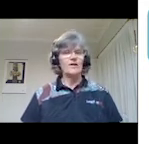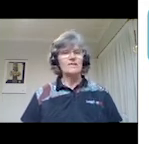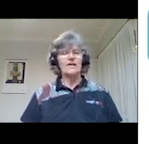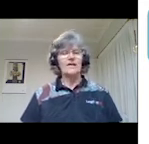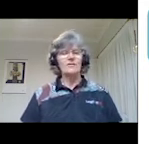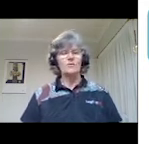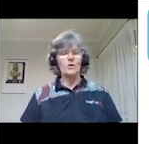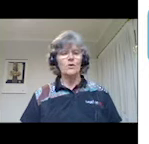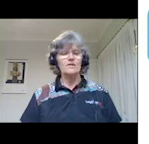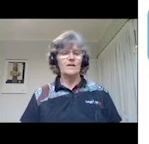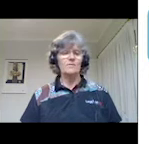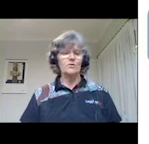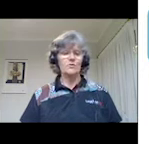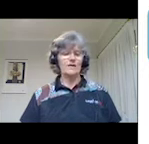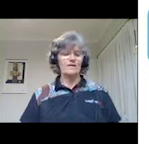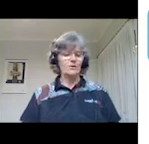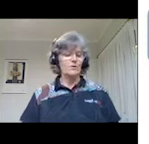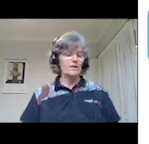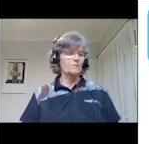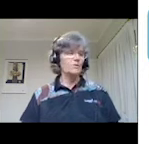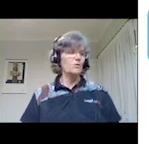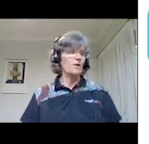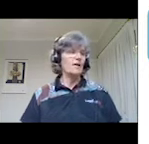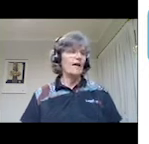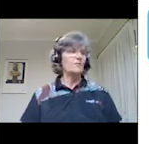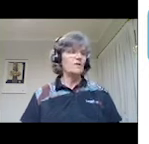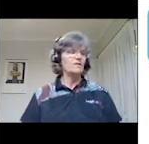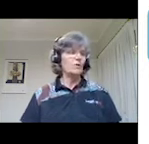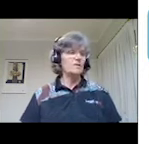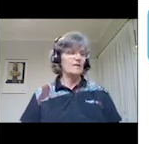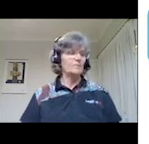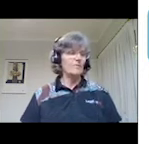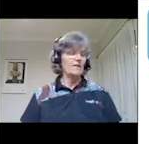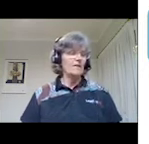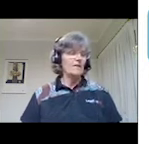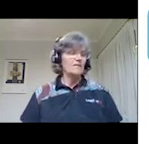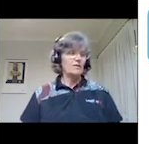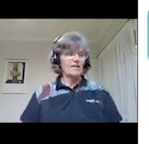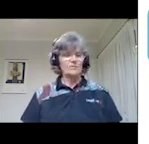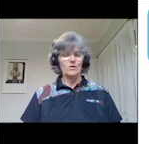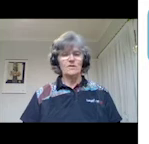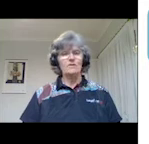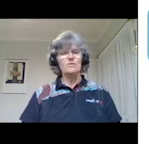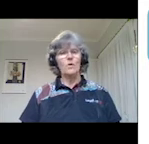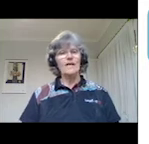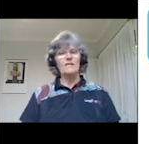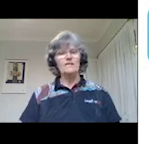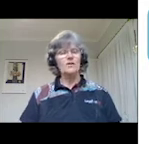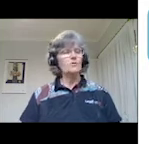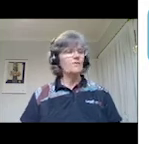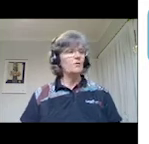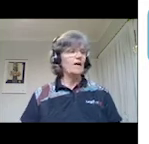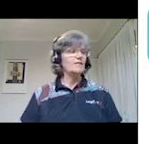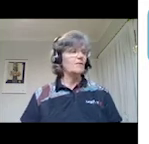your fines through a work and development order if you're eligible and with a sponsor. So the next word there is waiver.